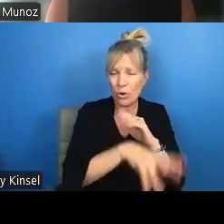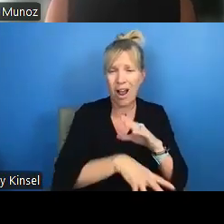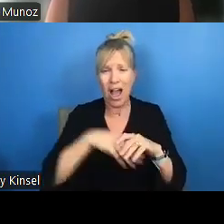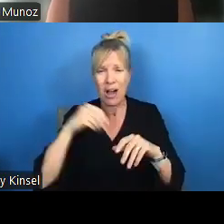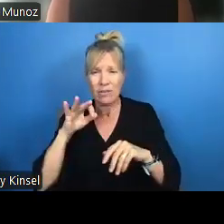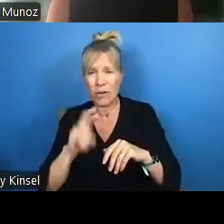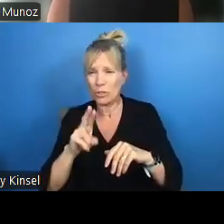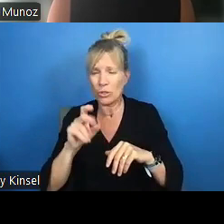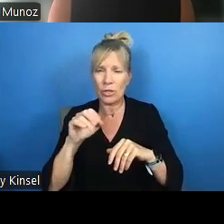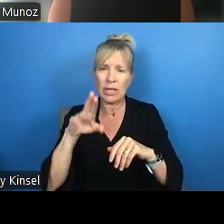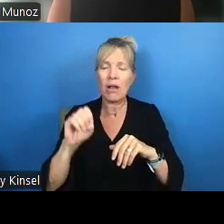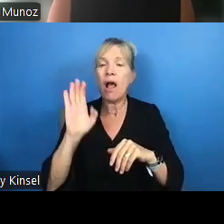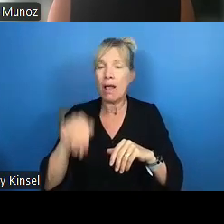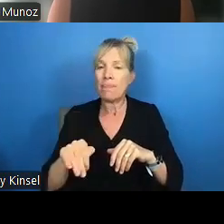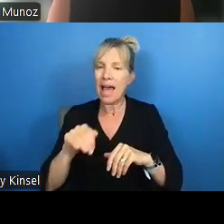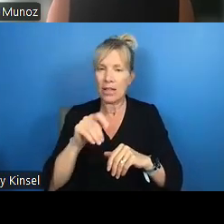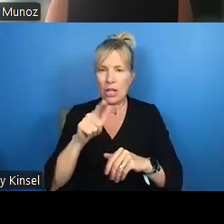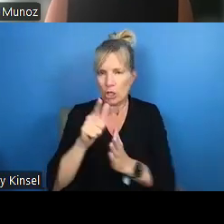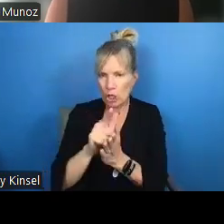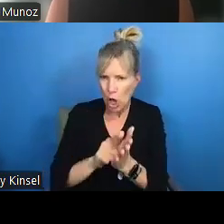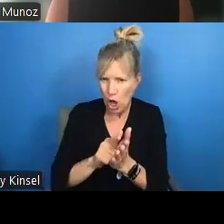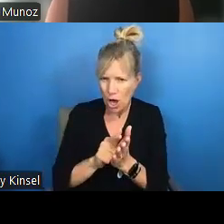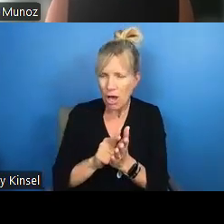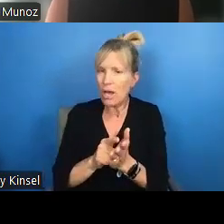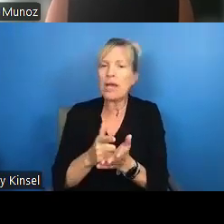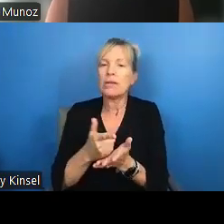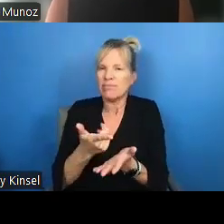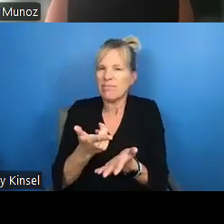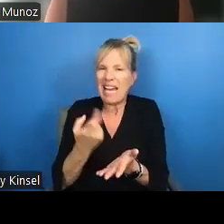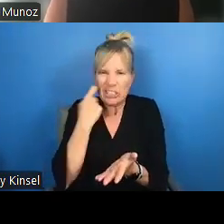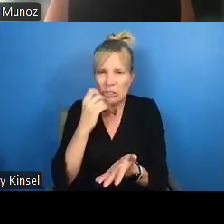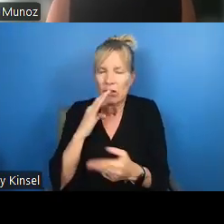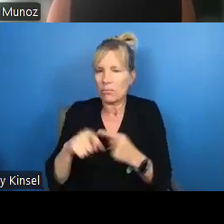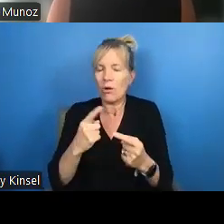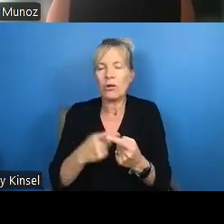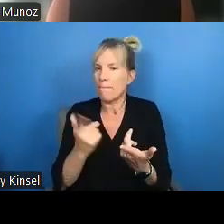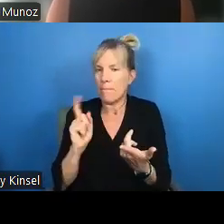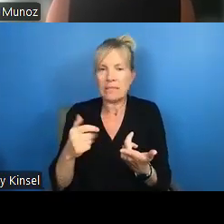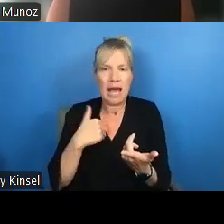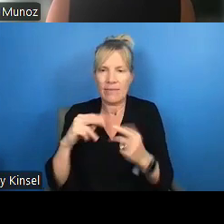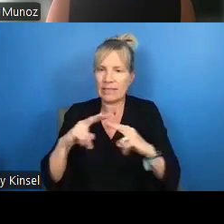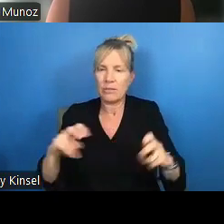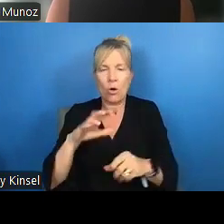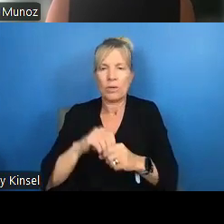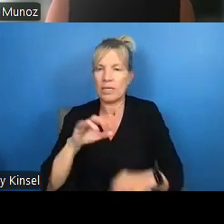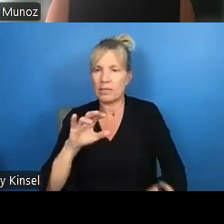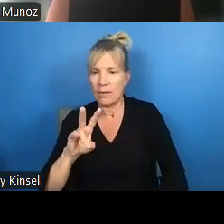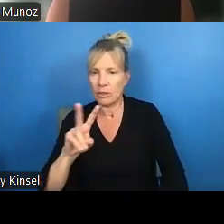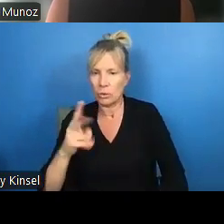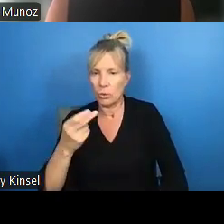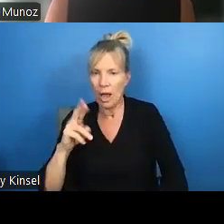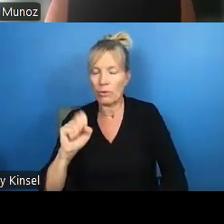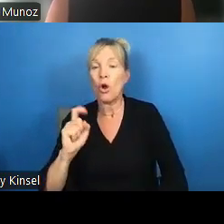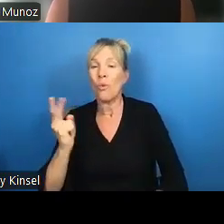I spoke about specifically, one of the things that does is requires them to have an assessment within 72 hours of coming